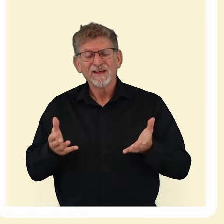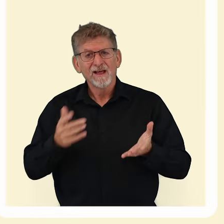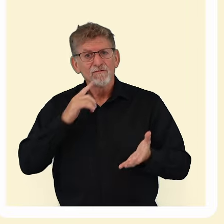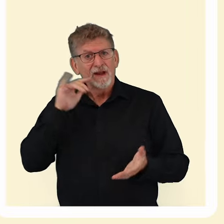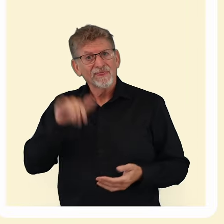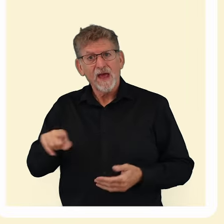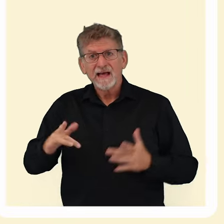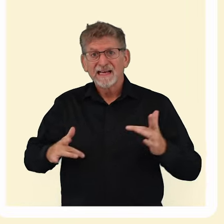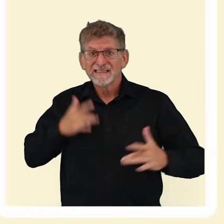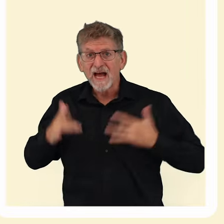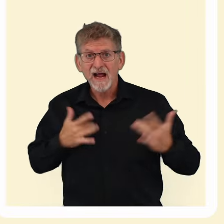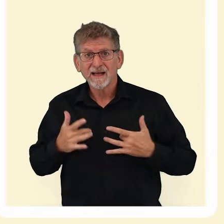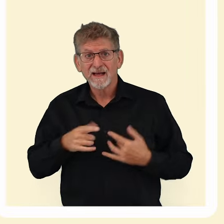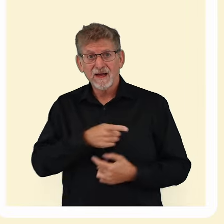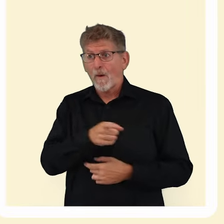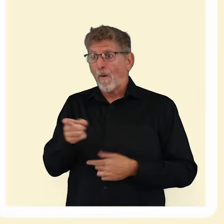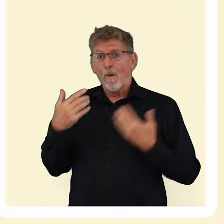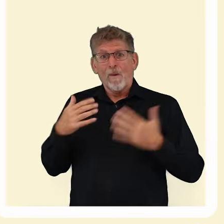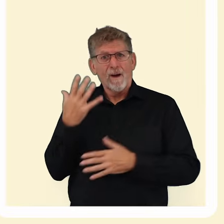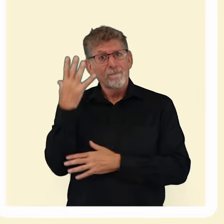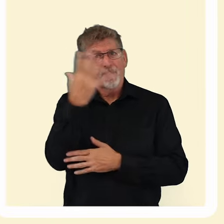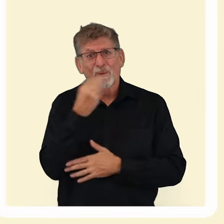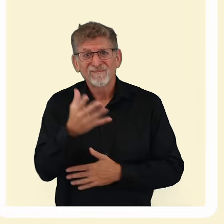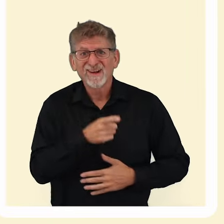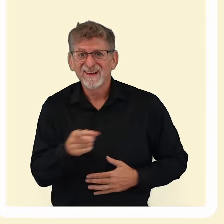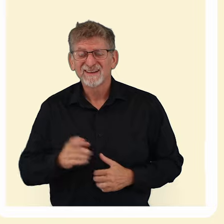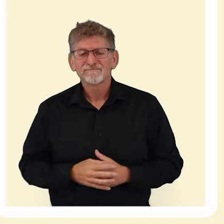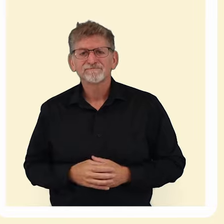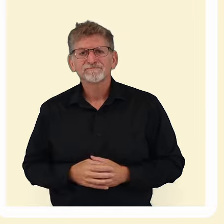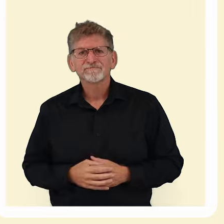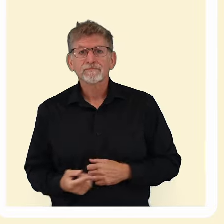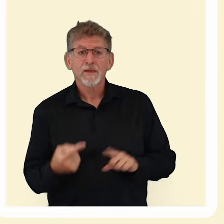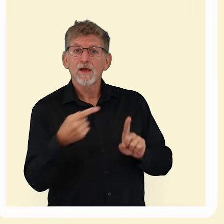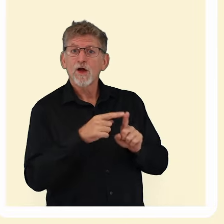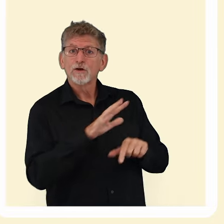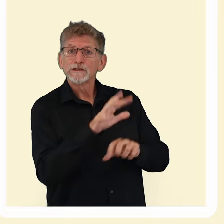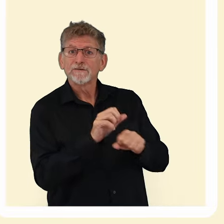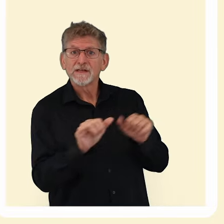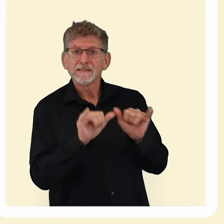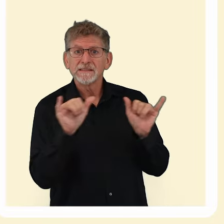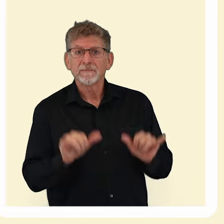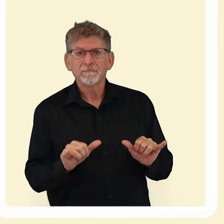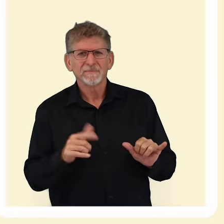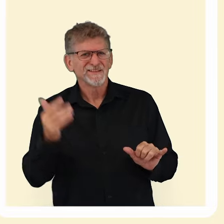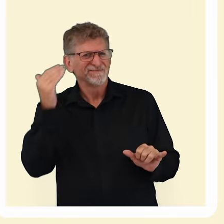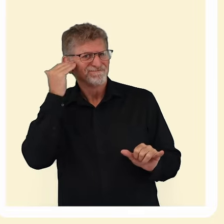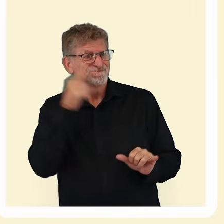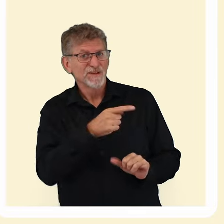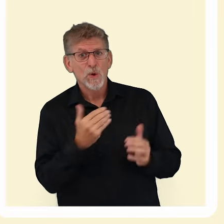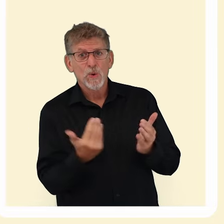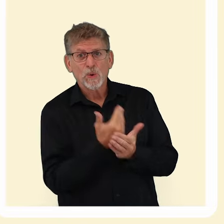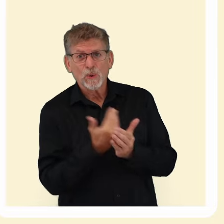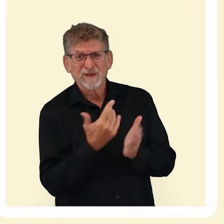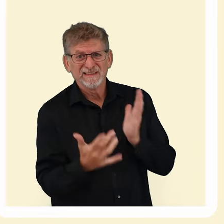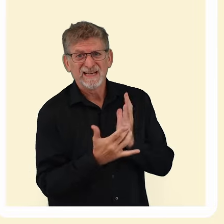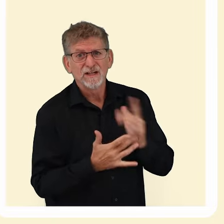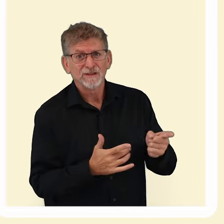getting delivered, and it's exciting. They're beautiful. The reservation system, we know